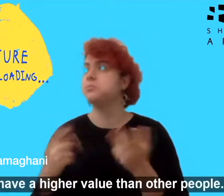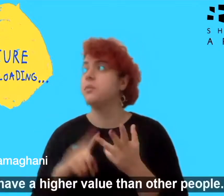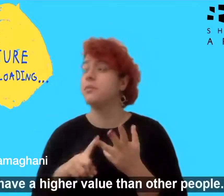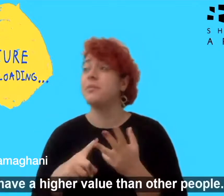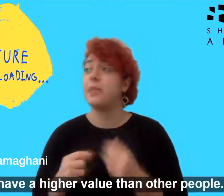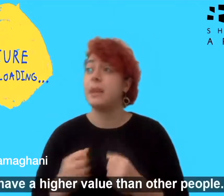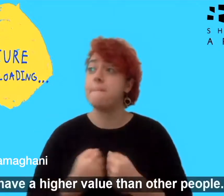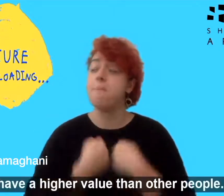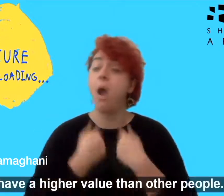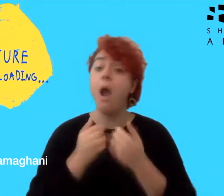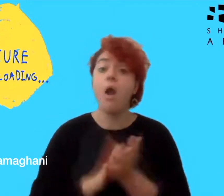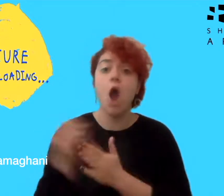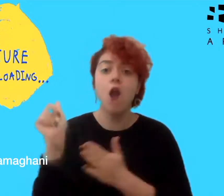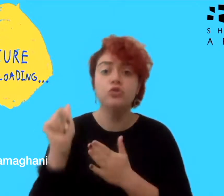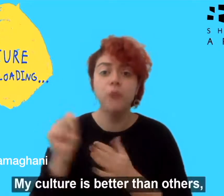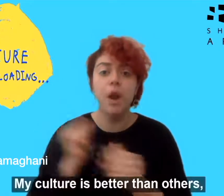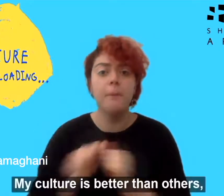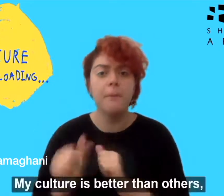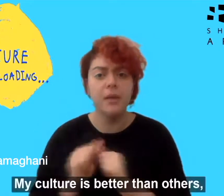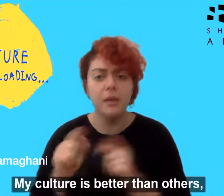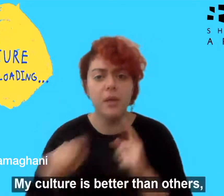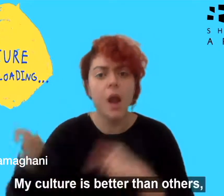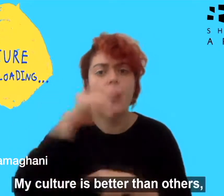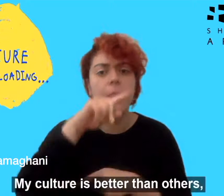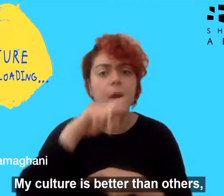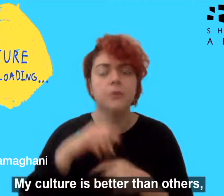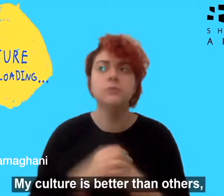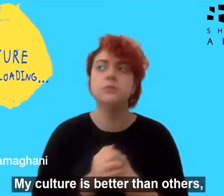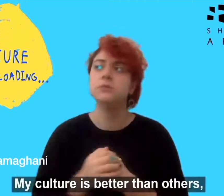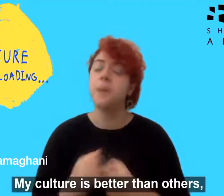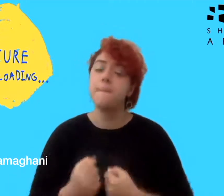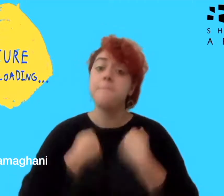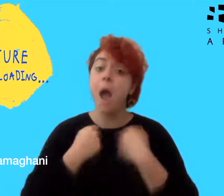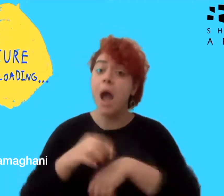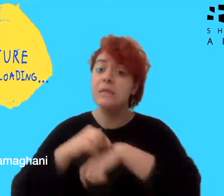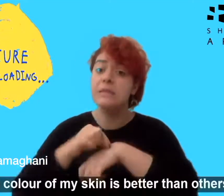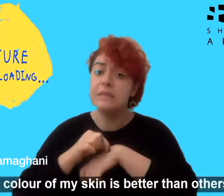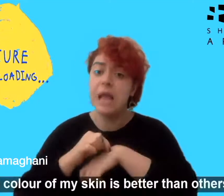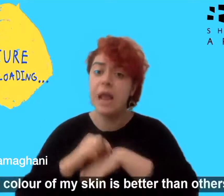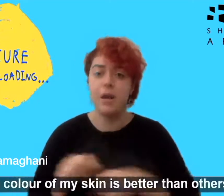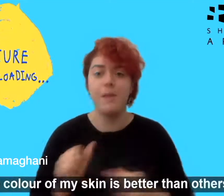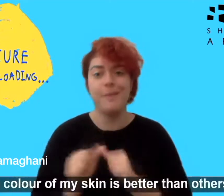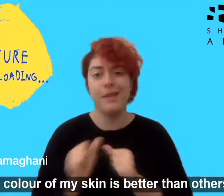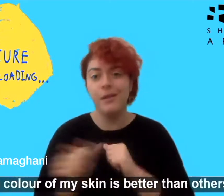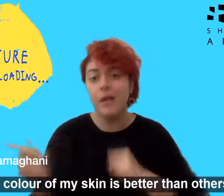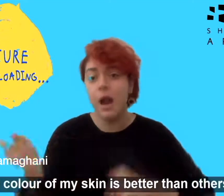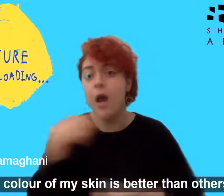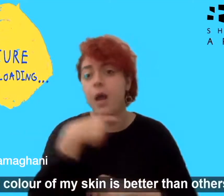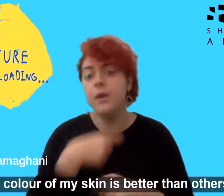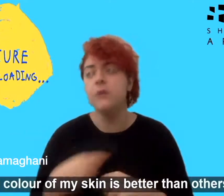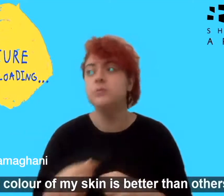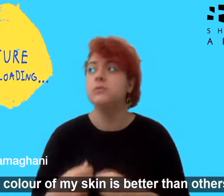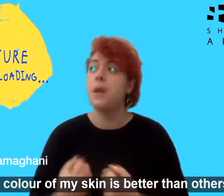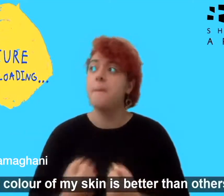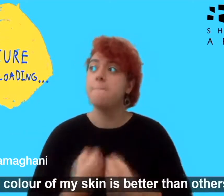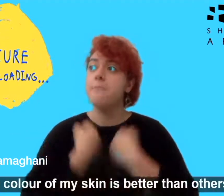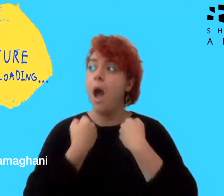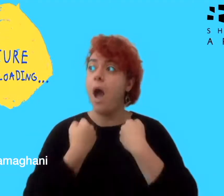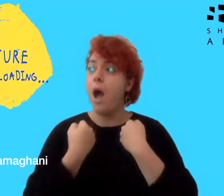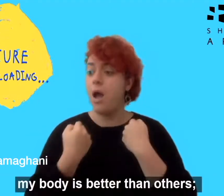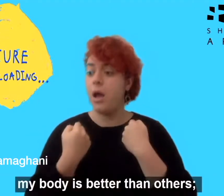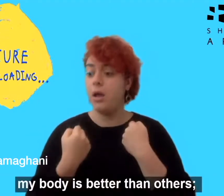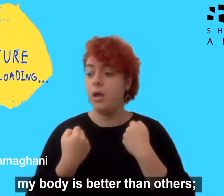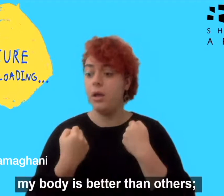I have a higher value than other people. My culture is better than others. My color of skin is better than